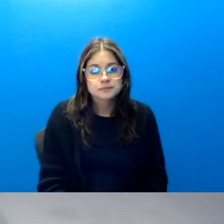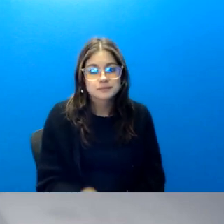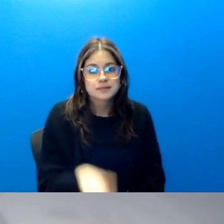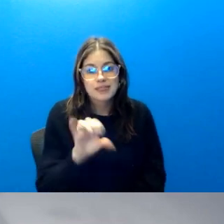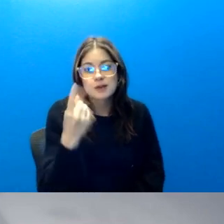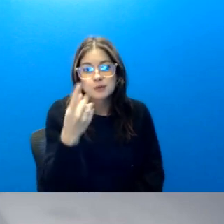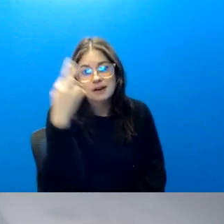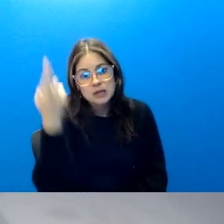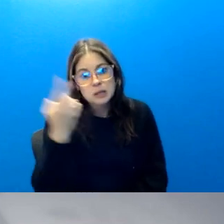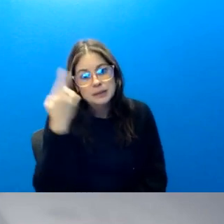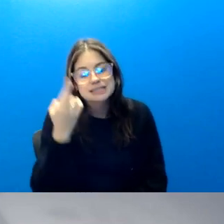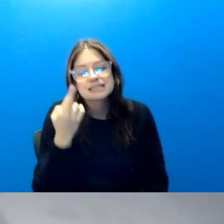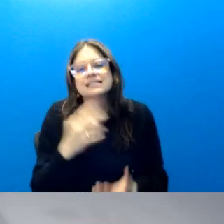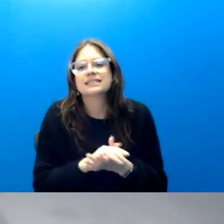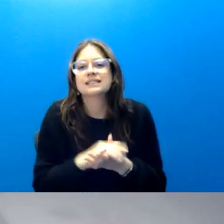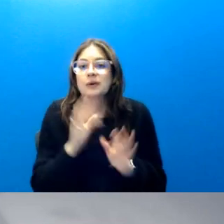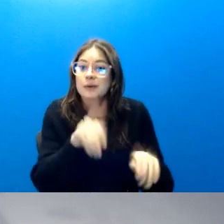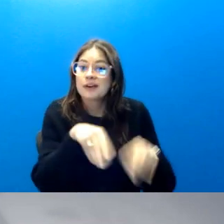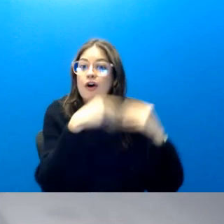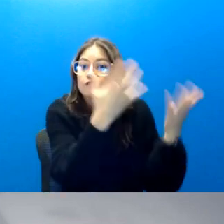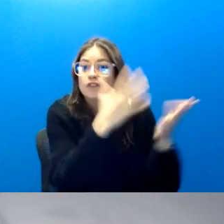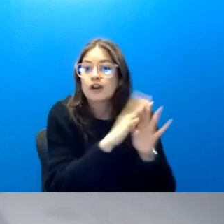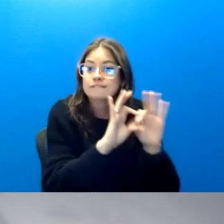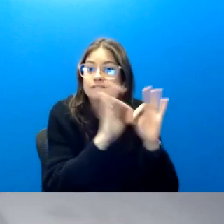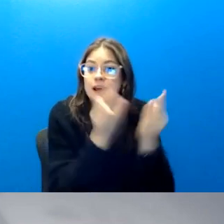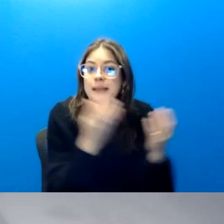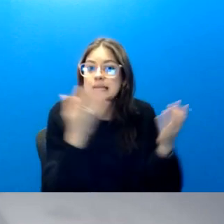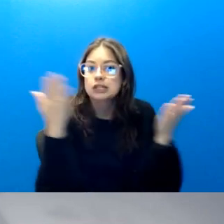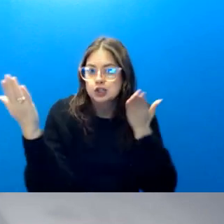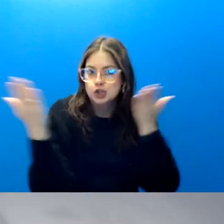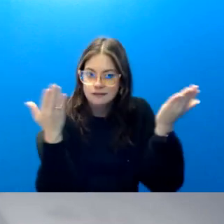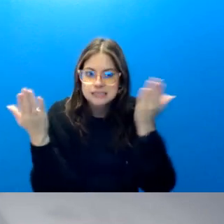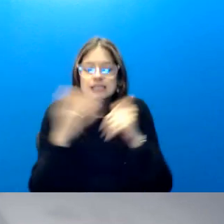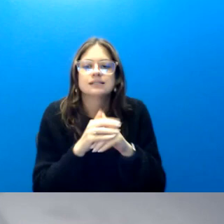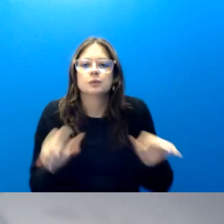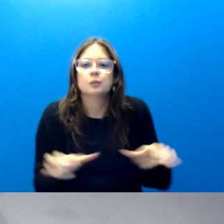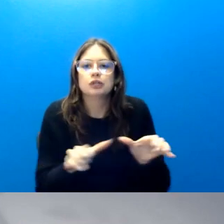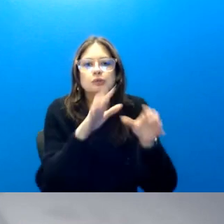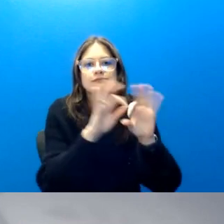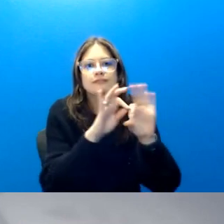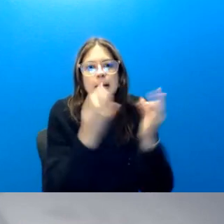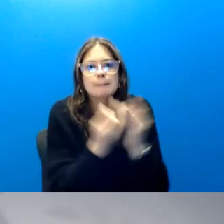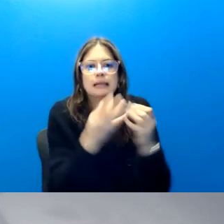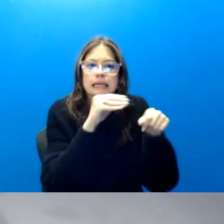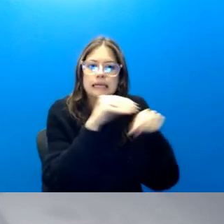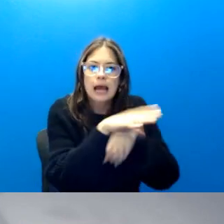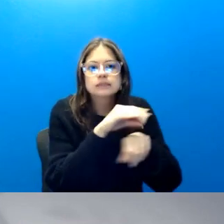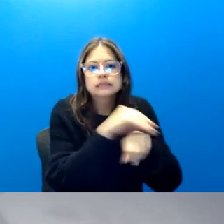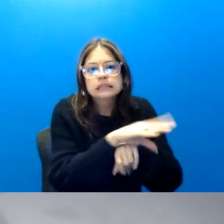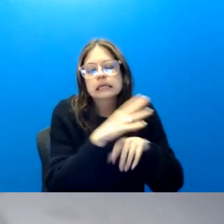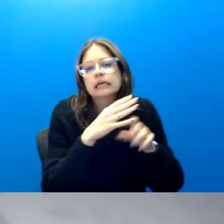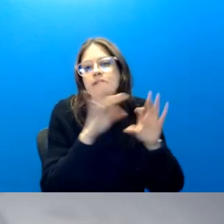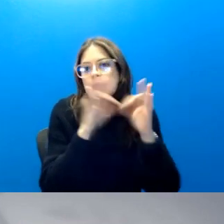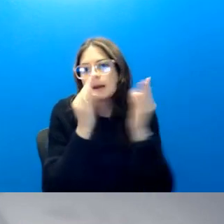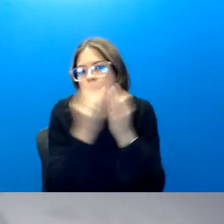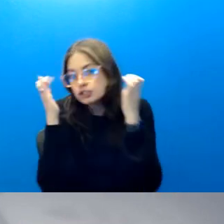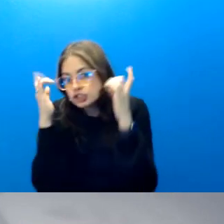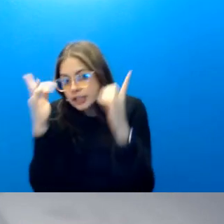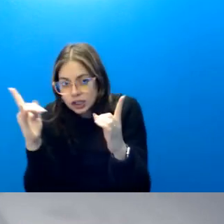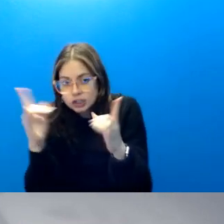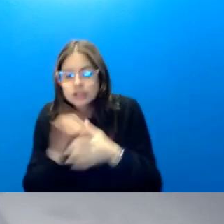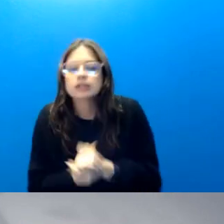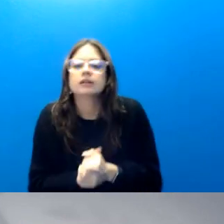is one of the reasons why we offer family services, why we do the family counseling and the family education